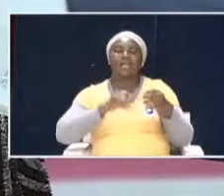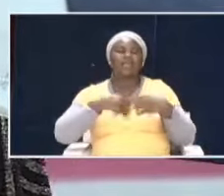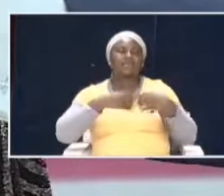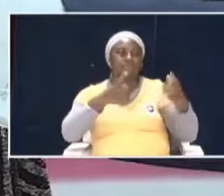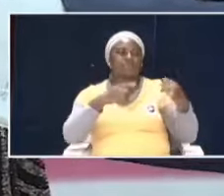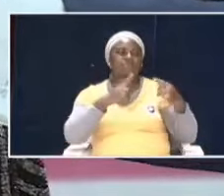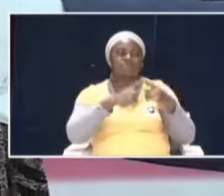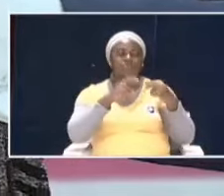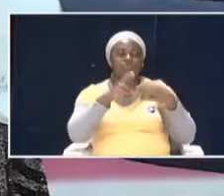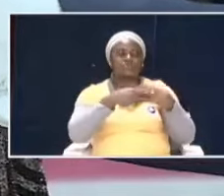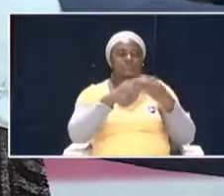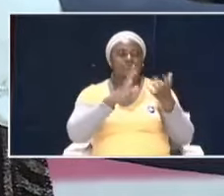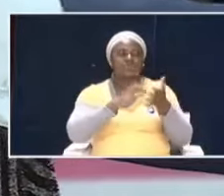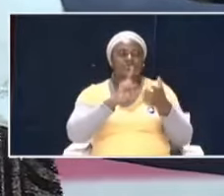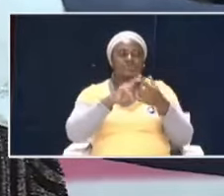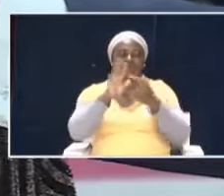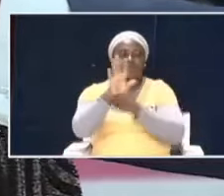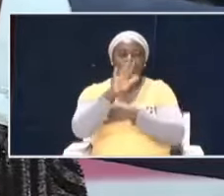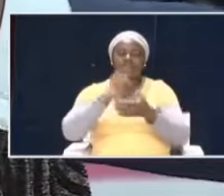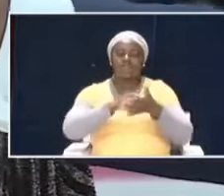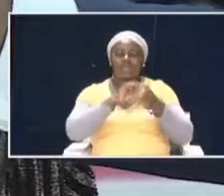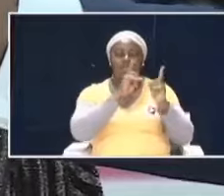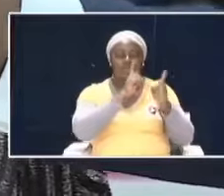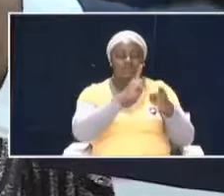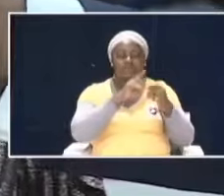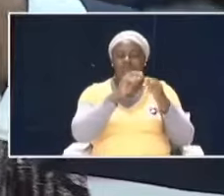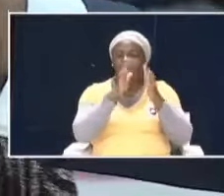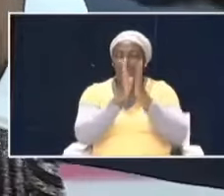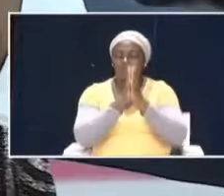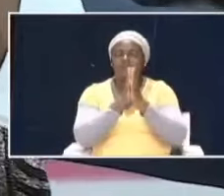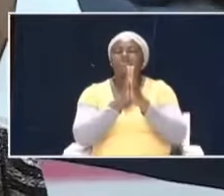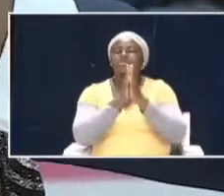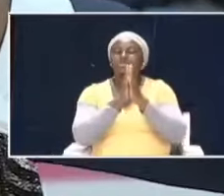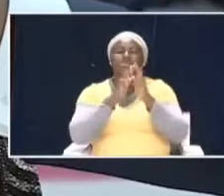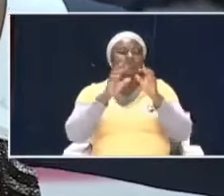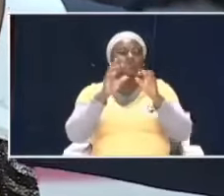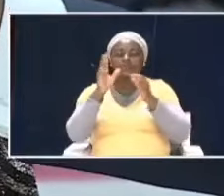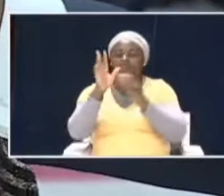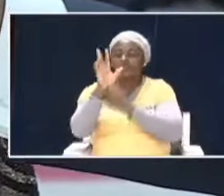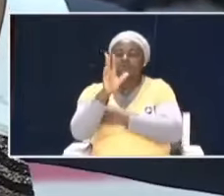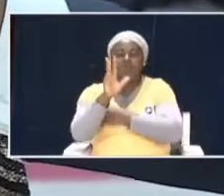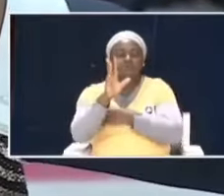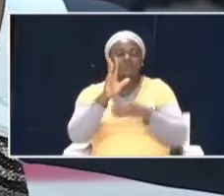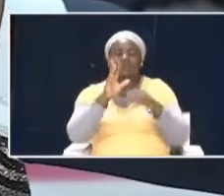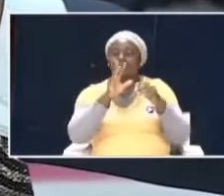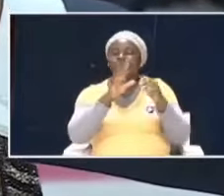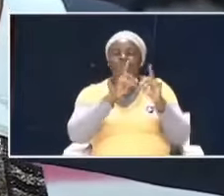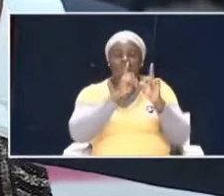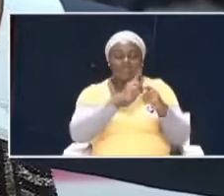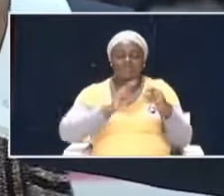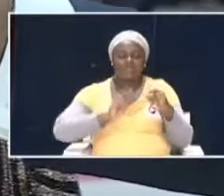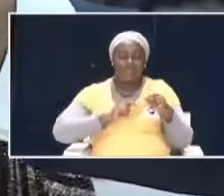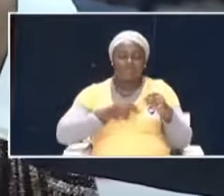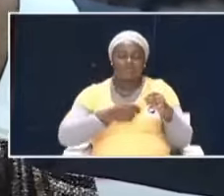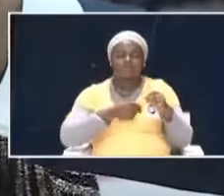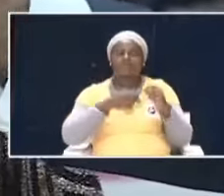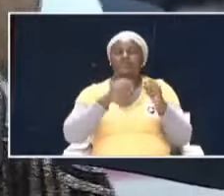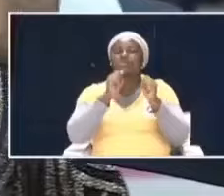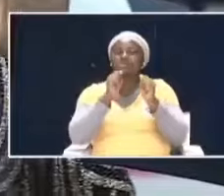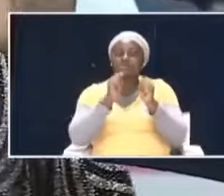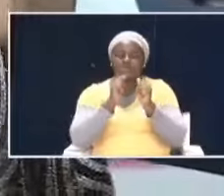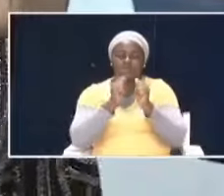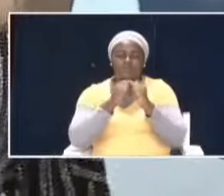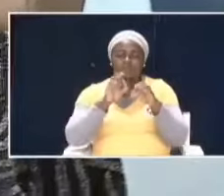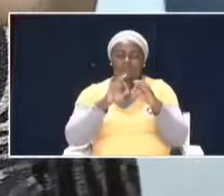answers prayers. The Lord bless us in our family with 6 girls. And the journey started since